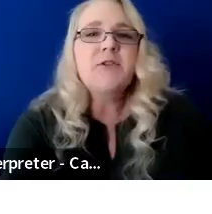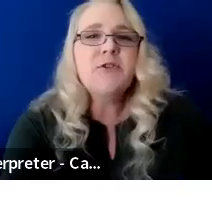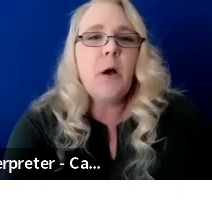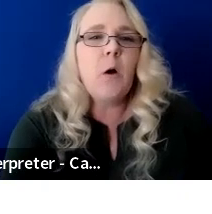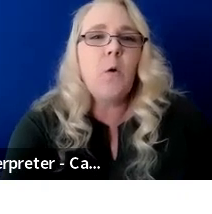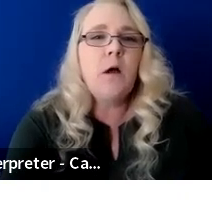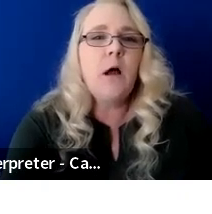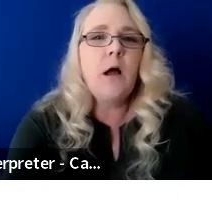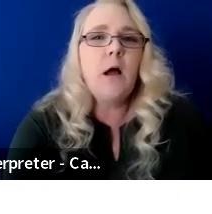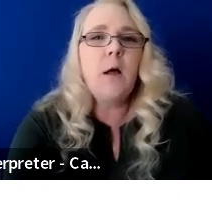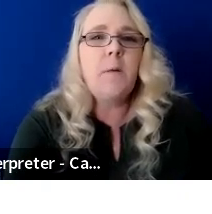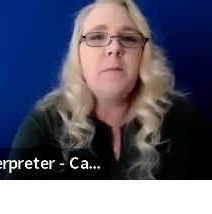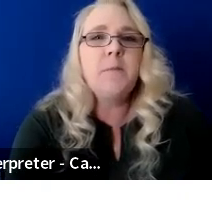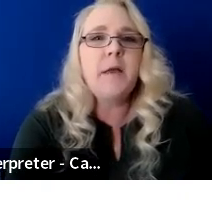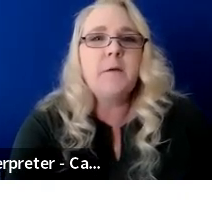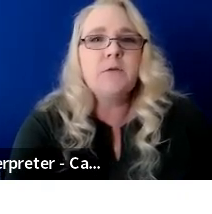Okay, so